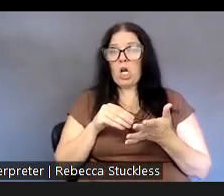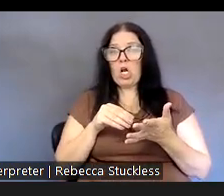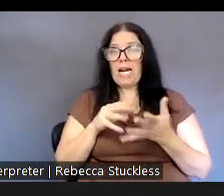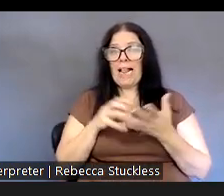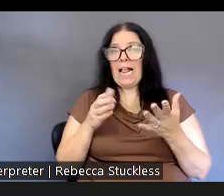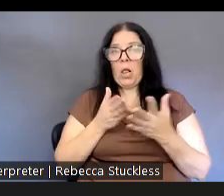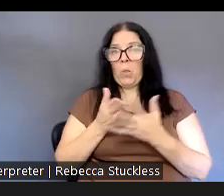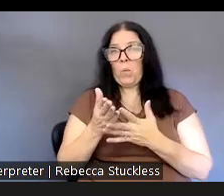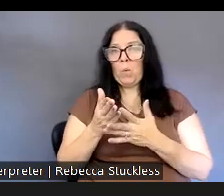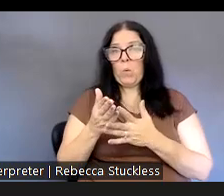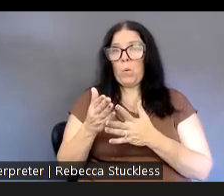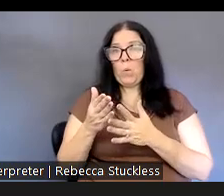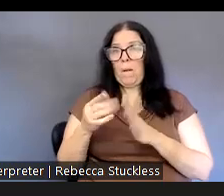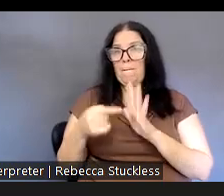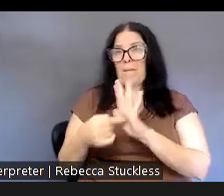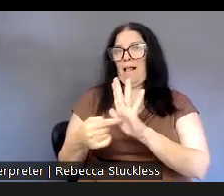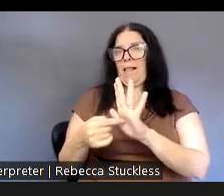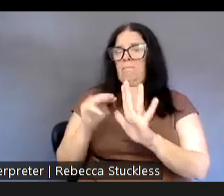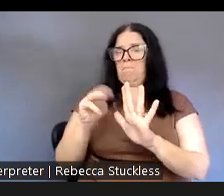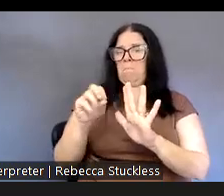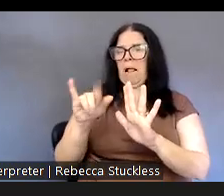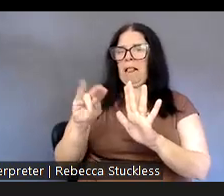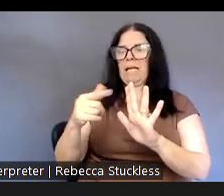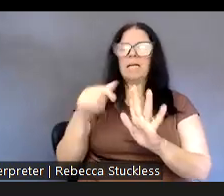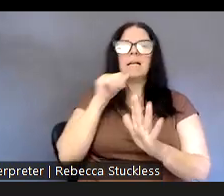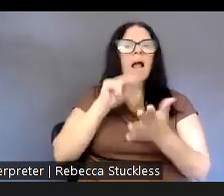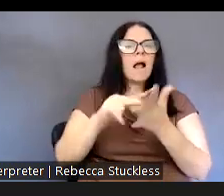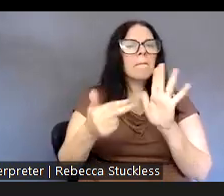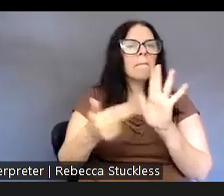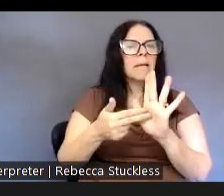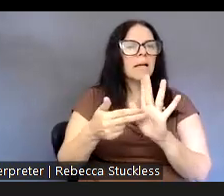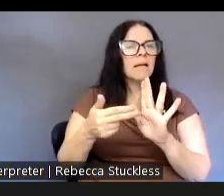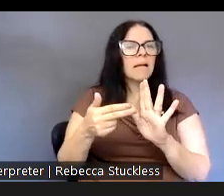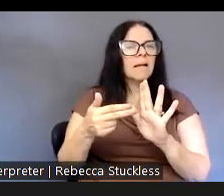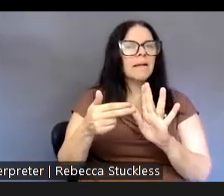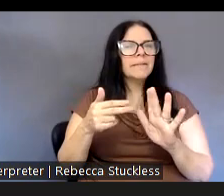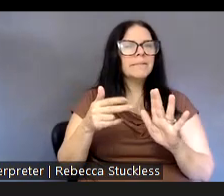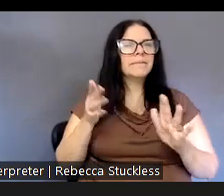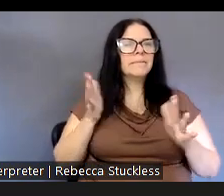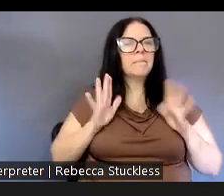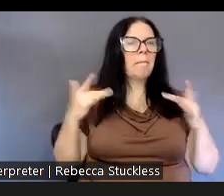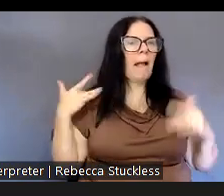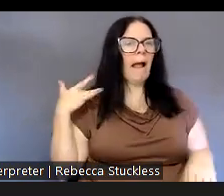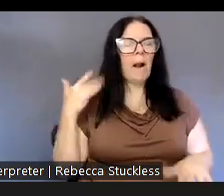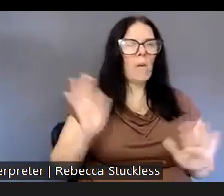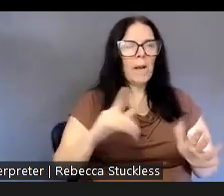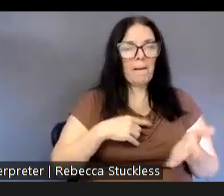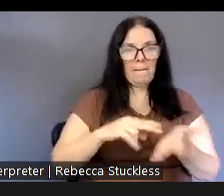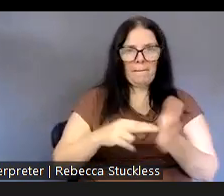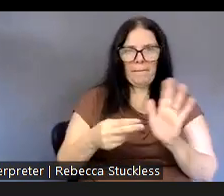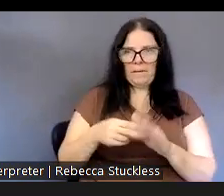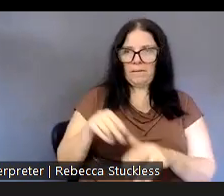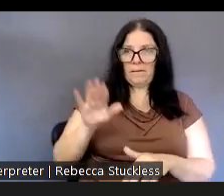looking glamorous on the runway, but in the sense of observing other people uh, engaging